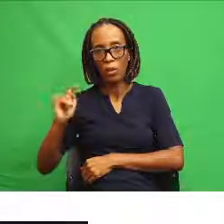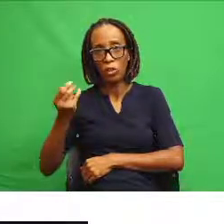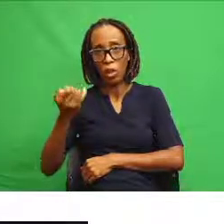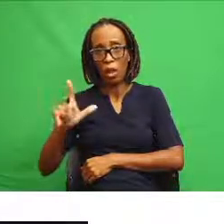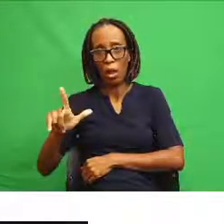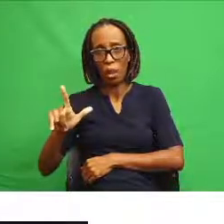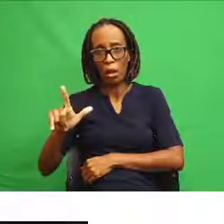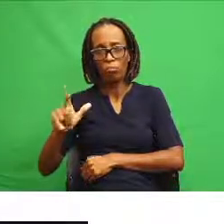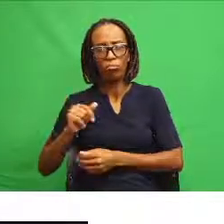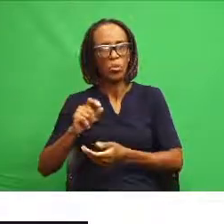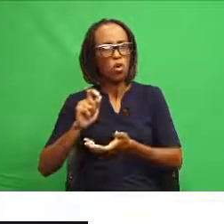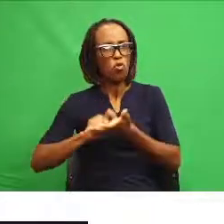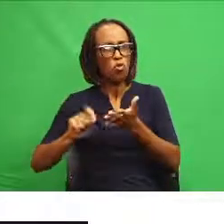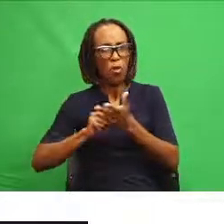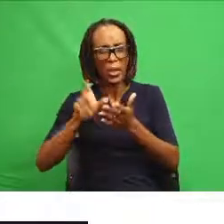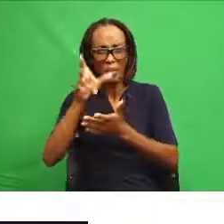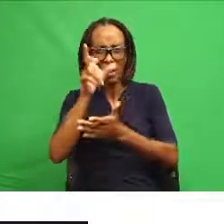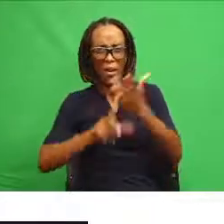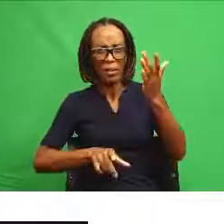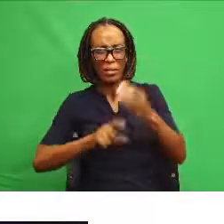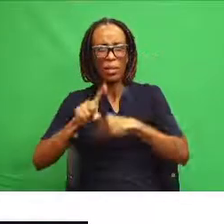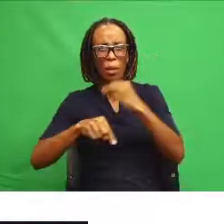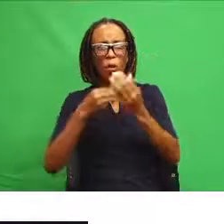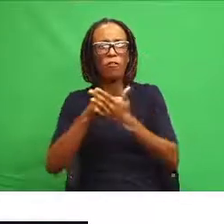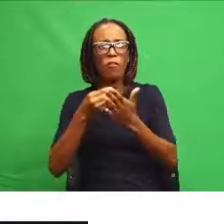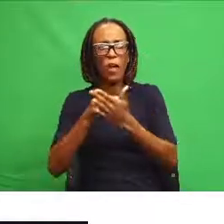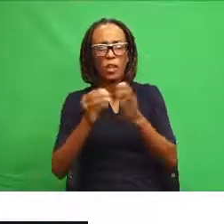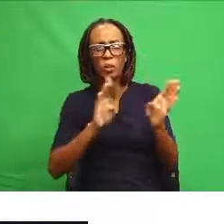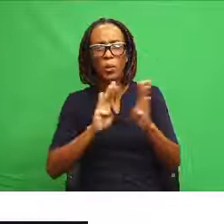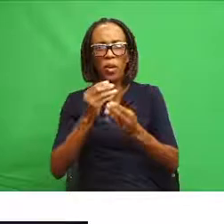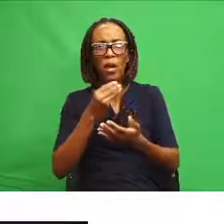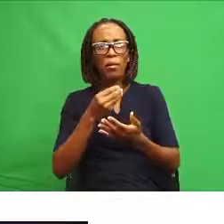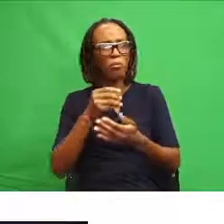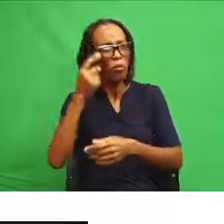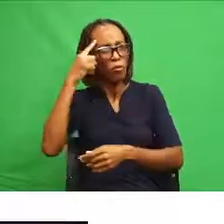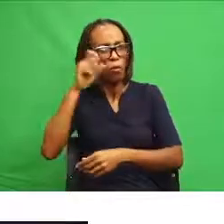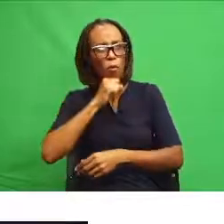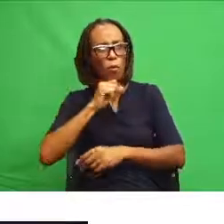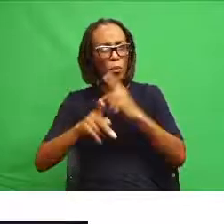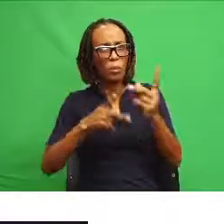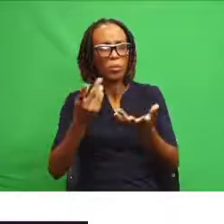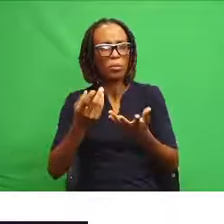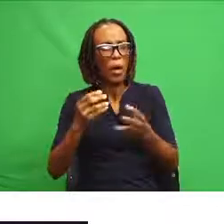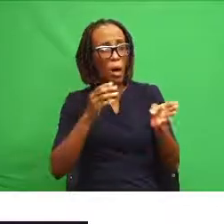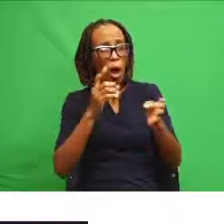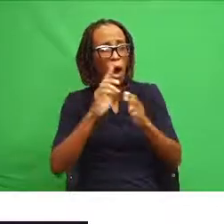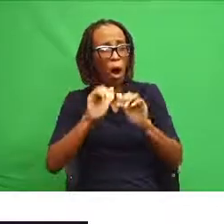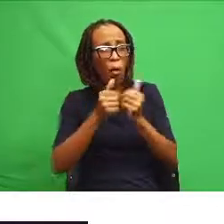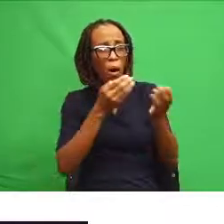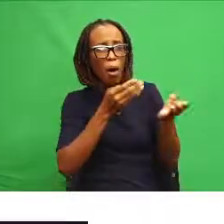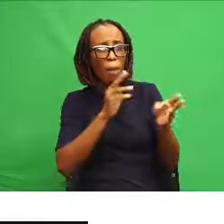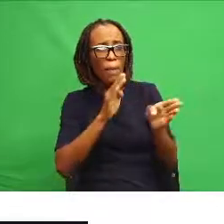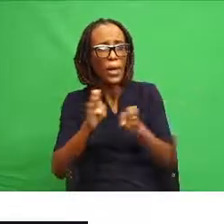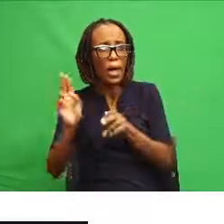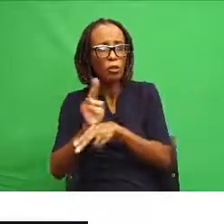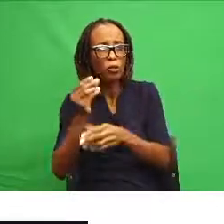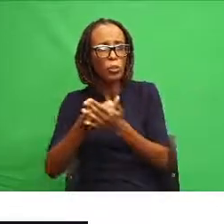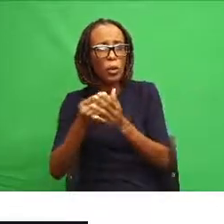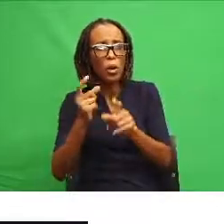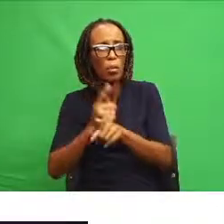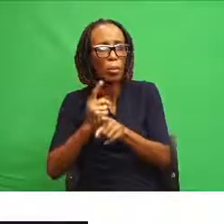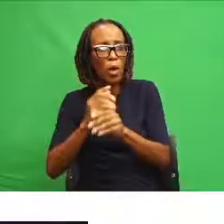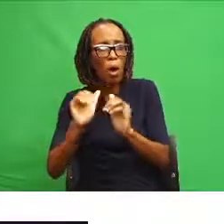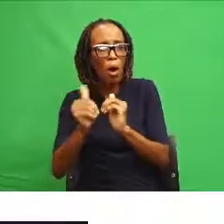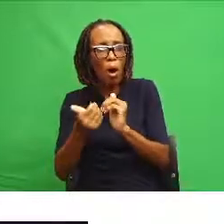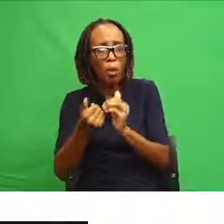article Financial Literacy and Financial Behavior at Older Ages, advised that due to the low levels